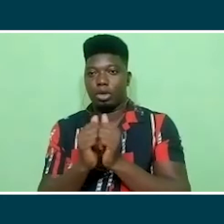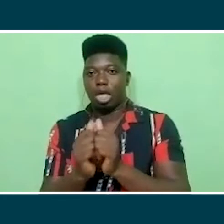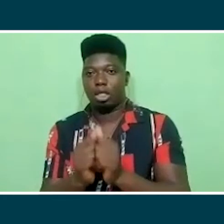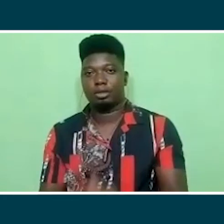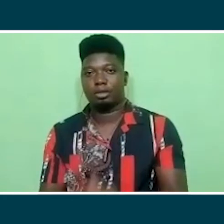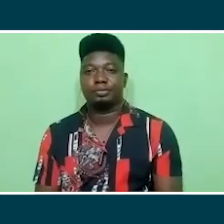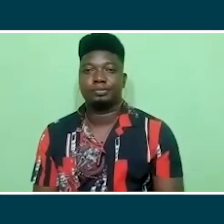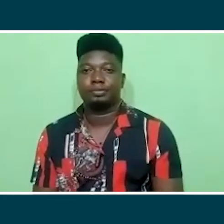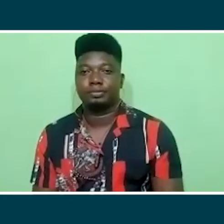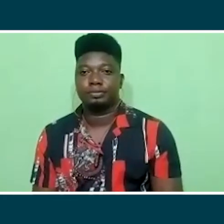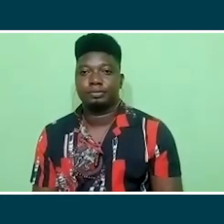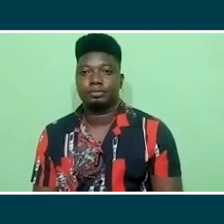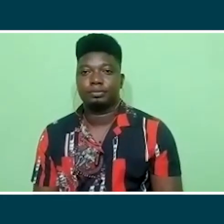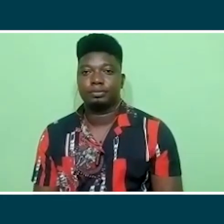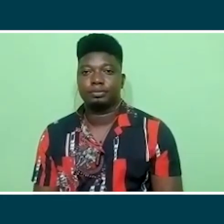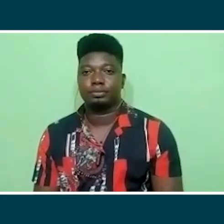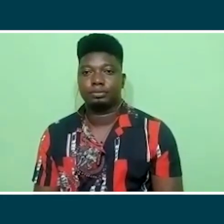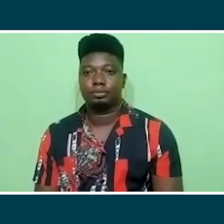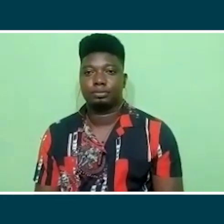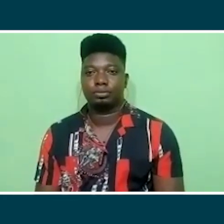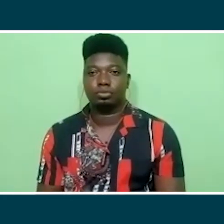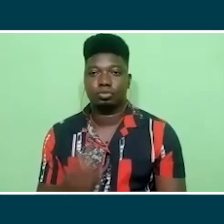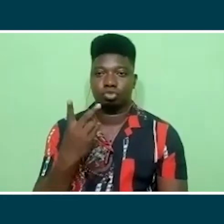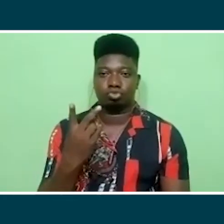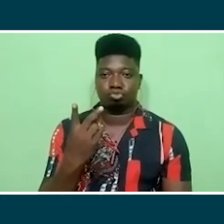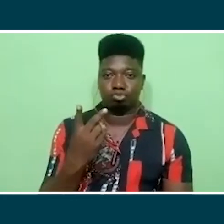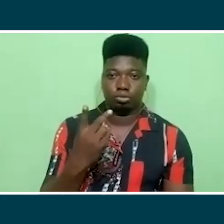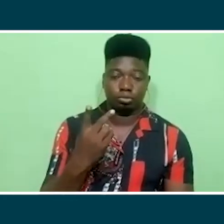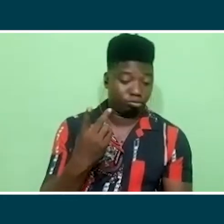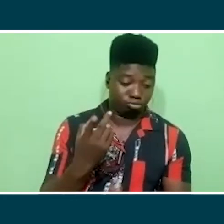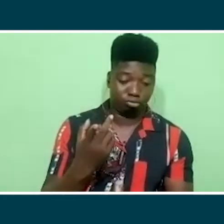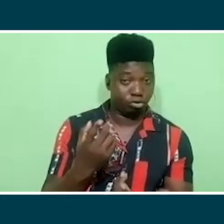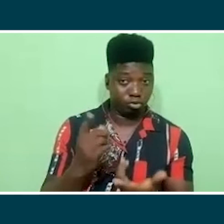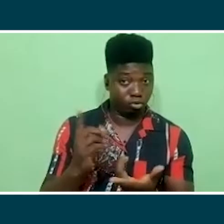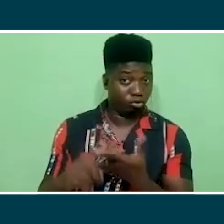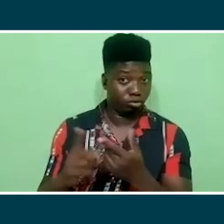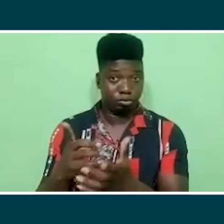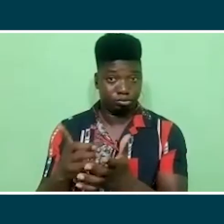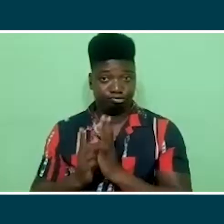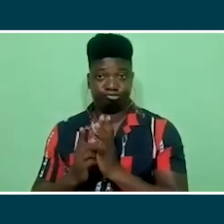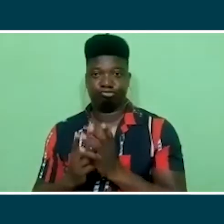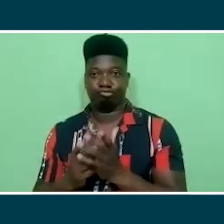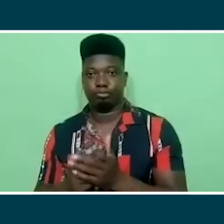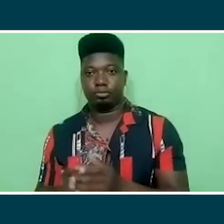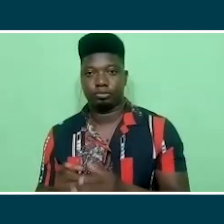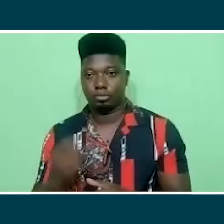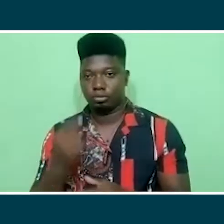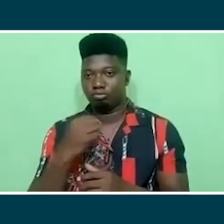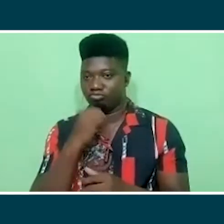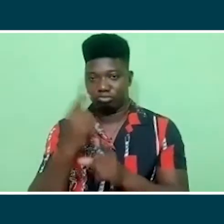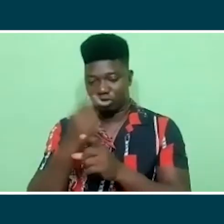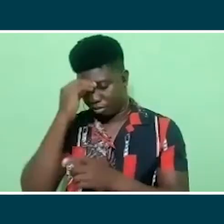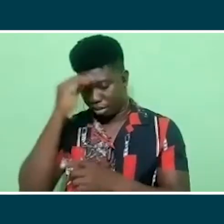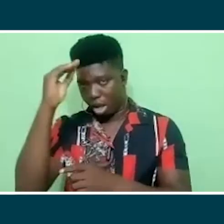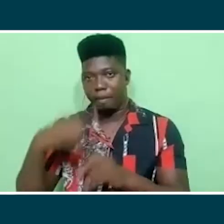to demand it back, not just men for men, but also women for men,